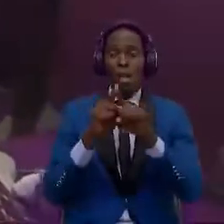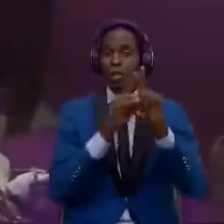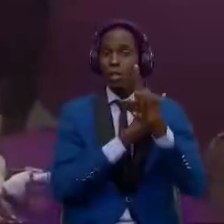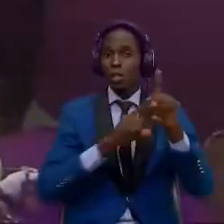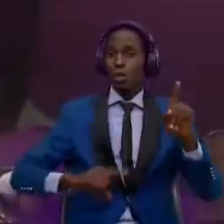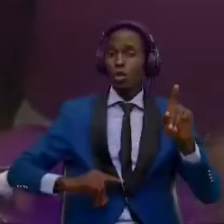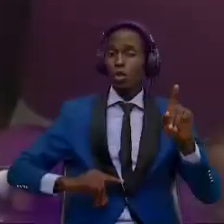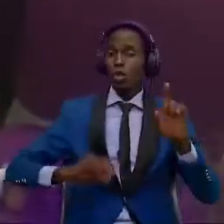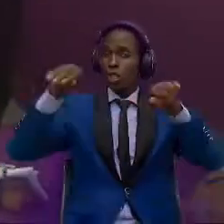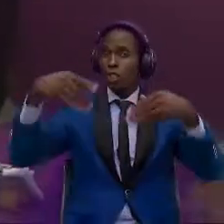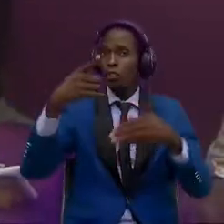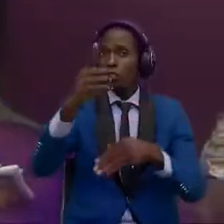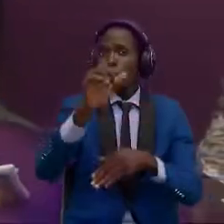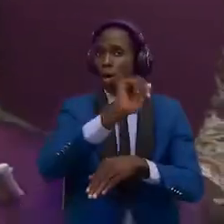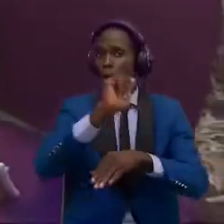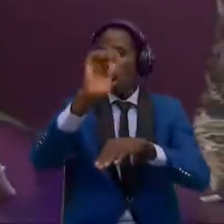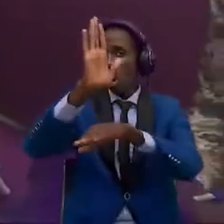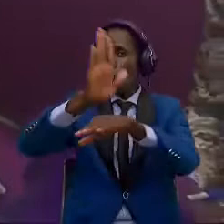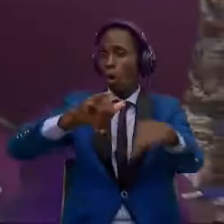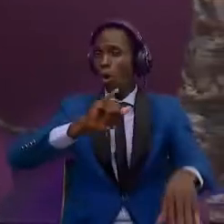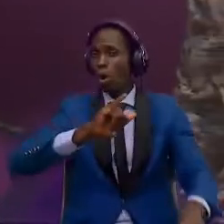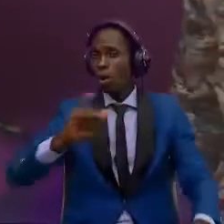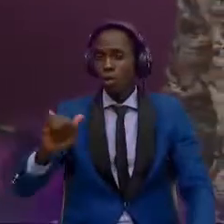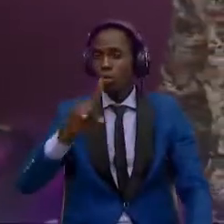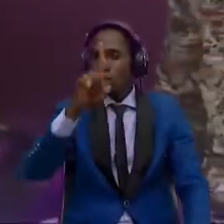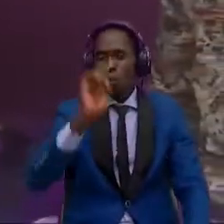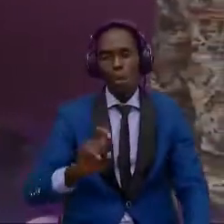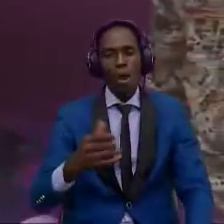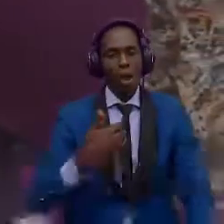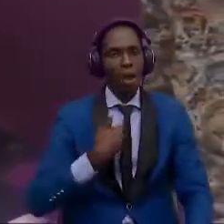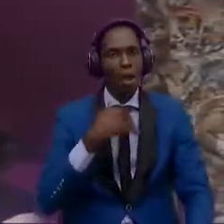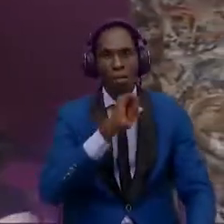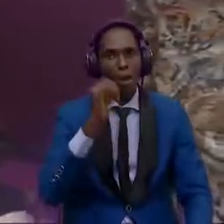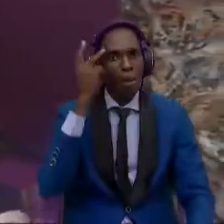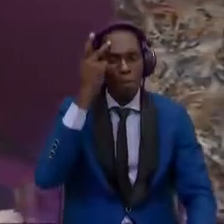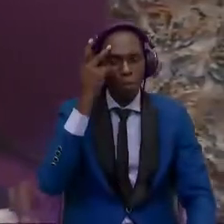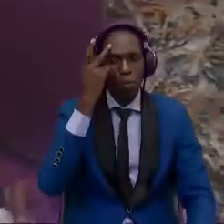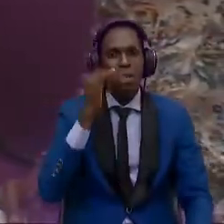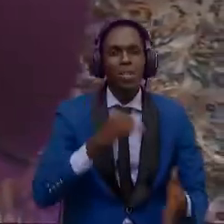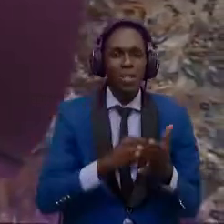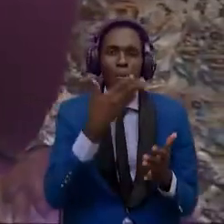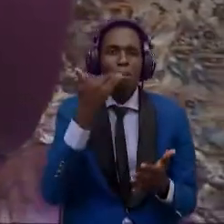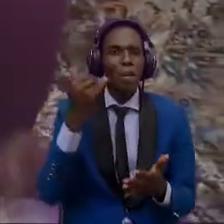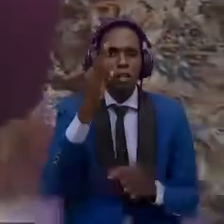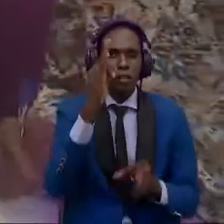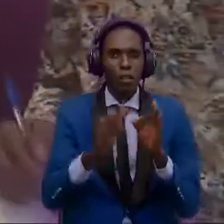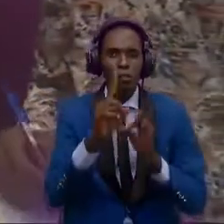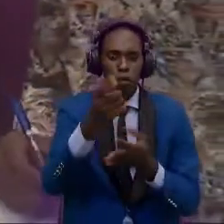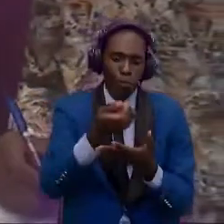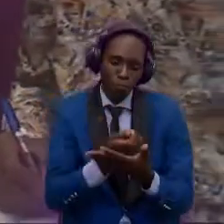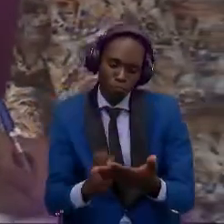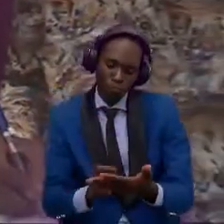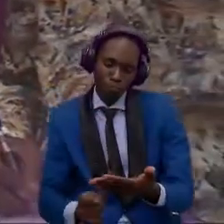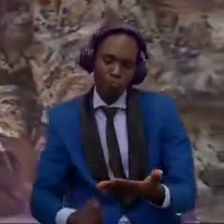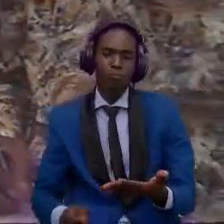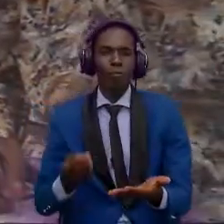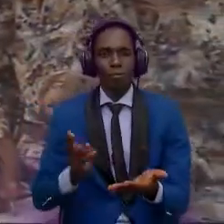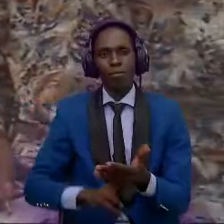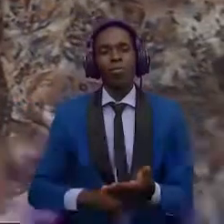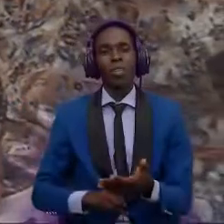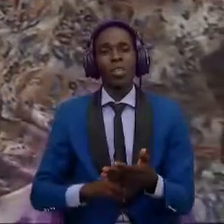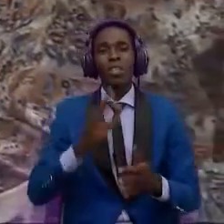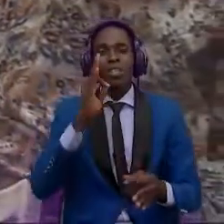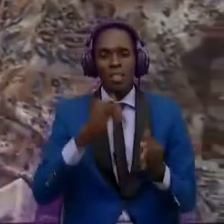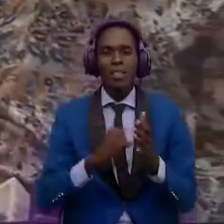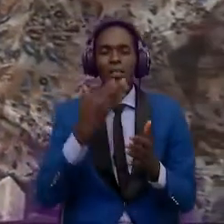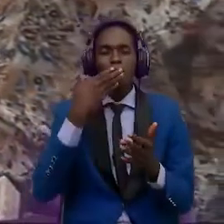given you a calling, you must have a purpose. And it's good if it is reaching down. And it is good if you monitor